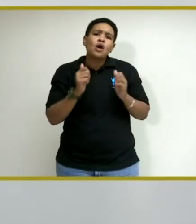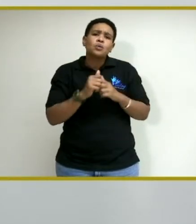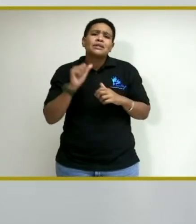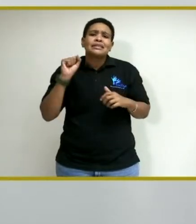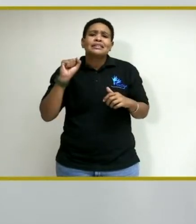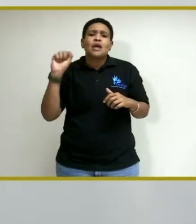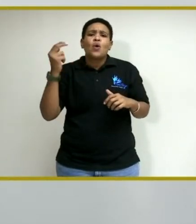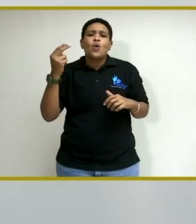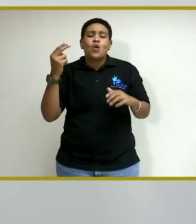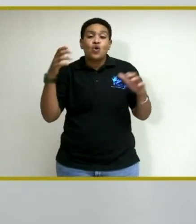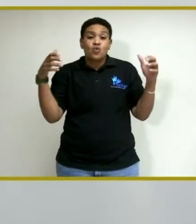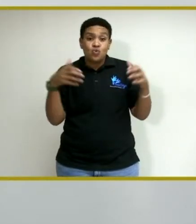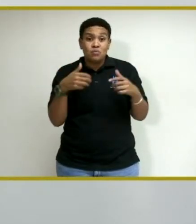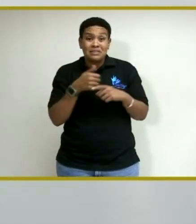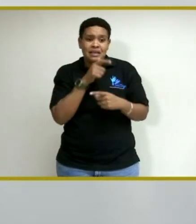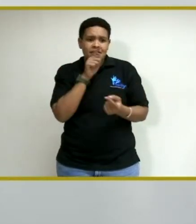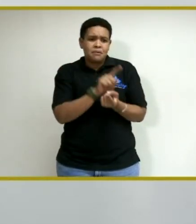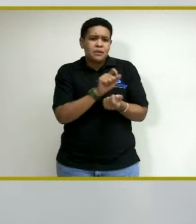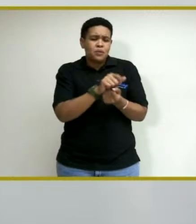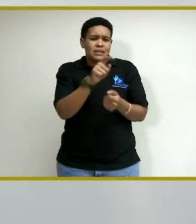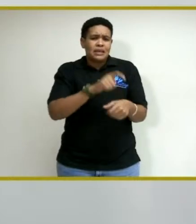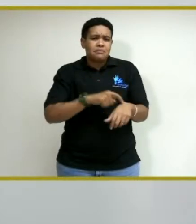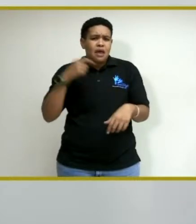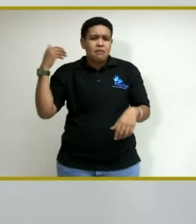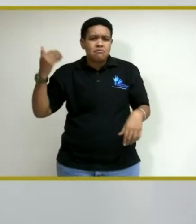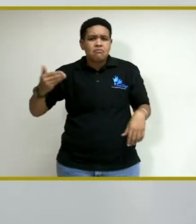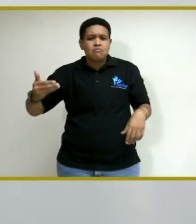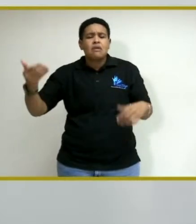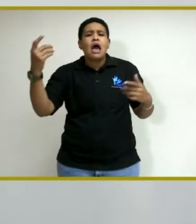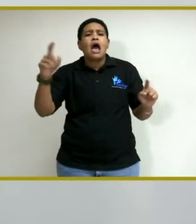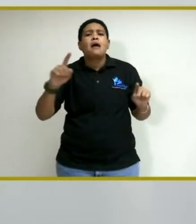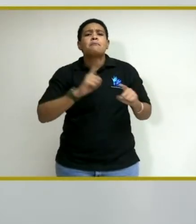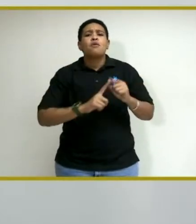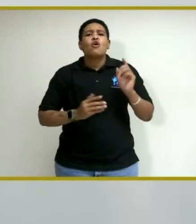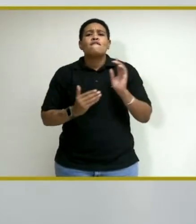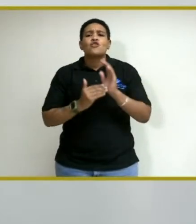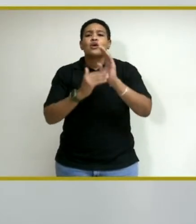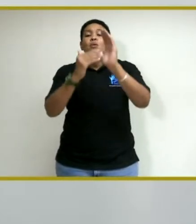groups and meets with them periodically and frequently.